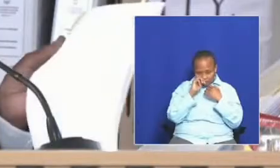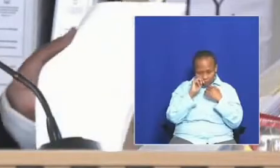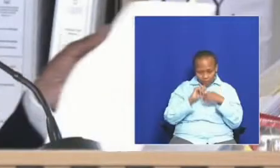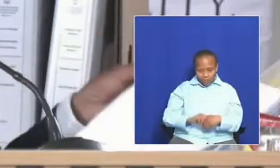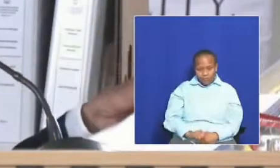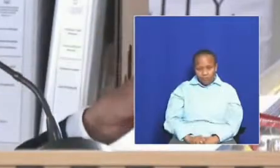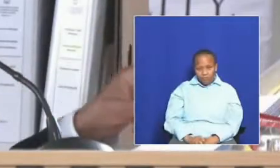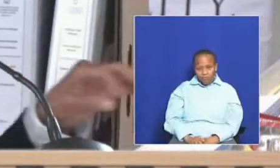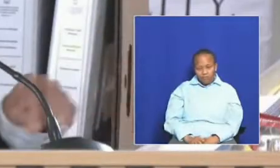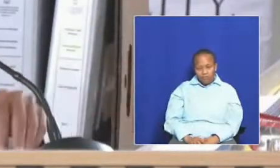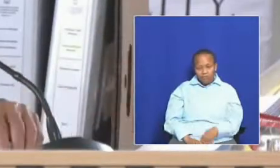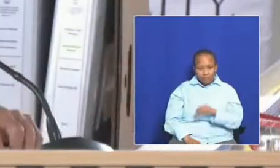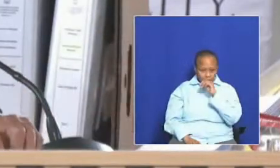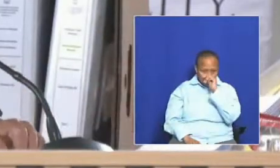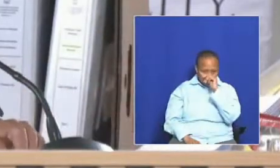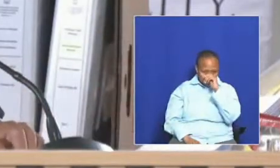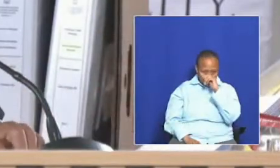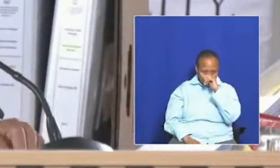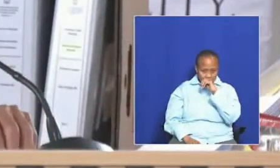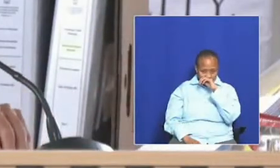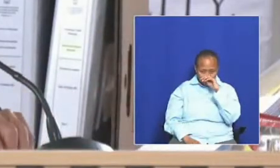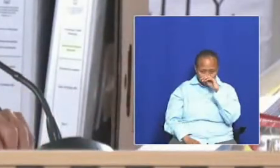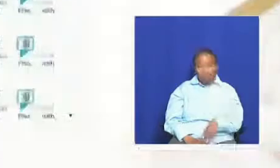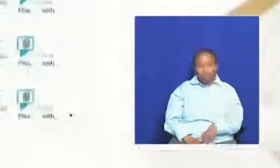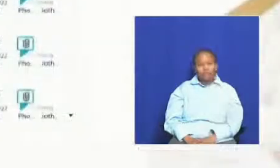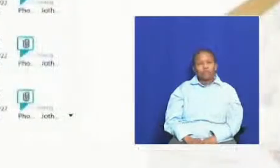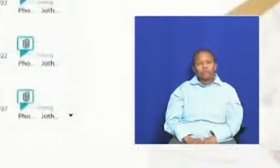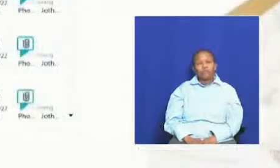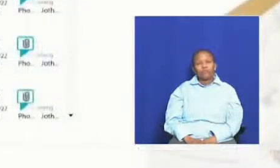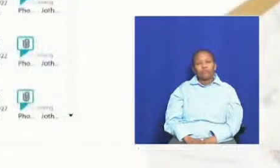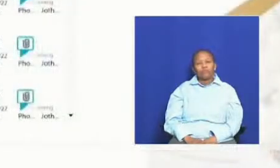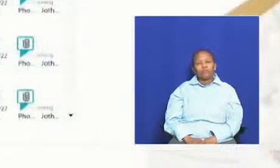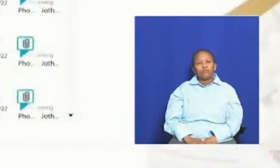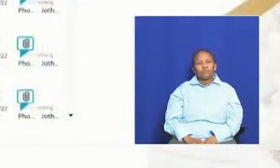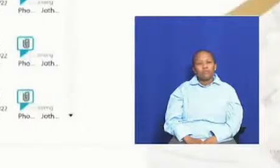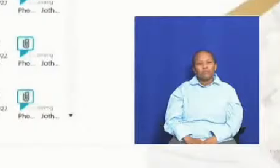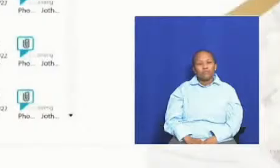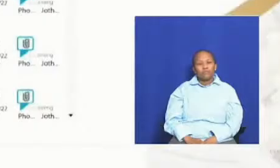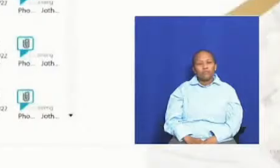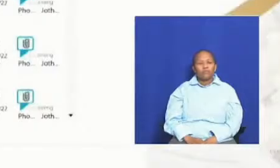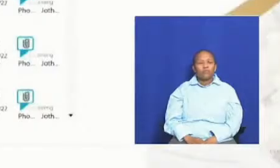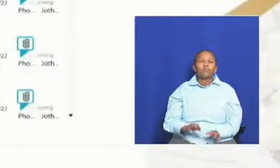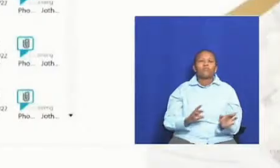this file to page 120.